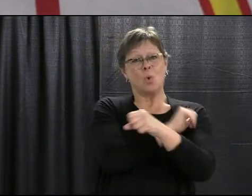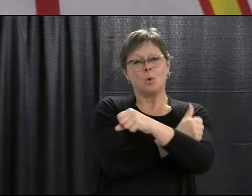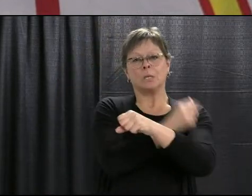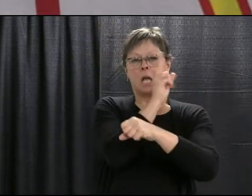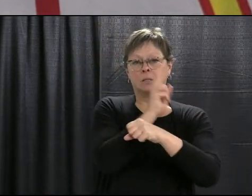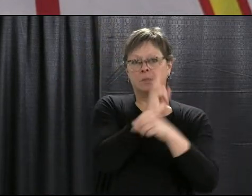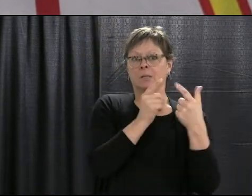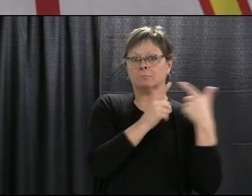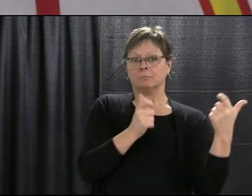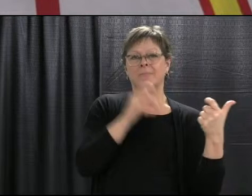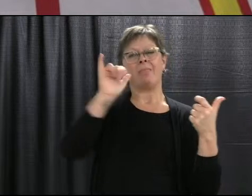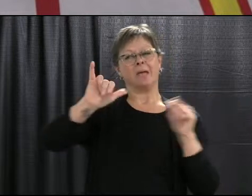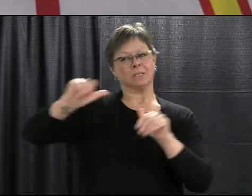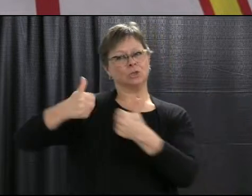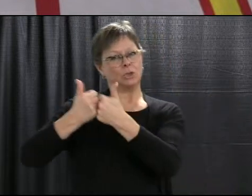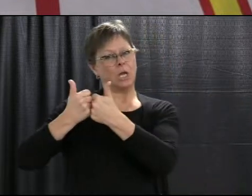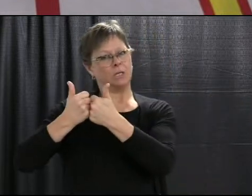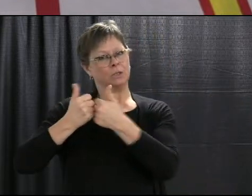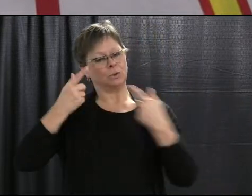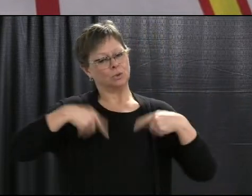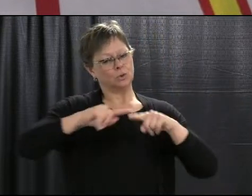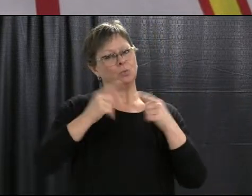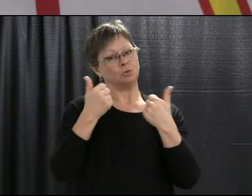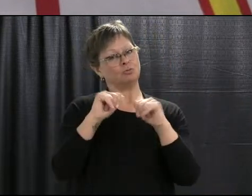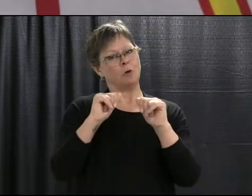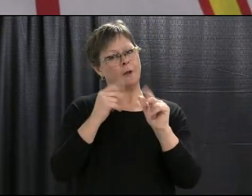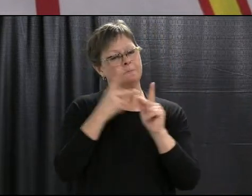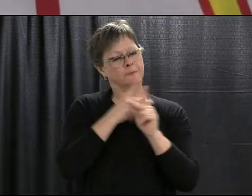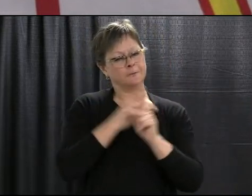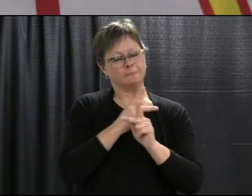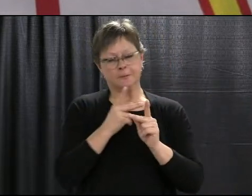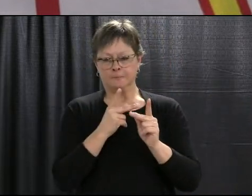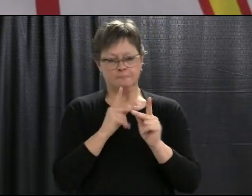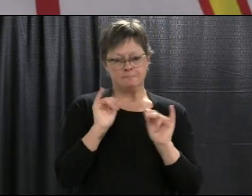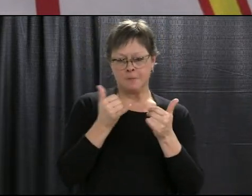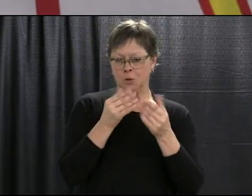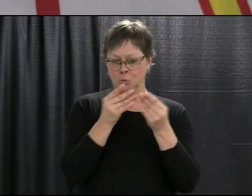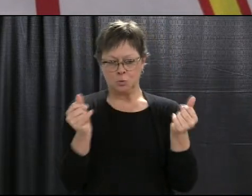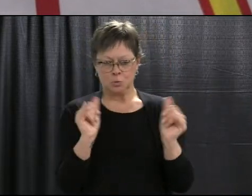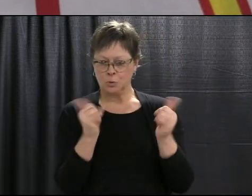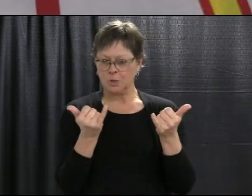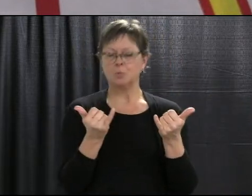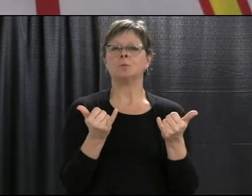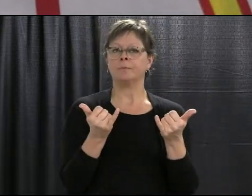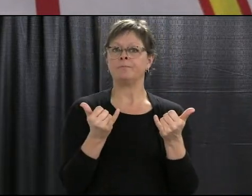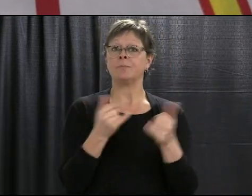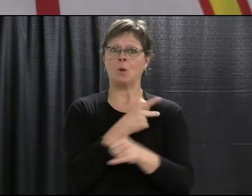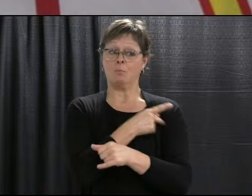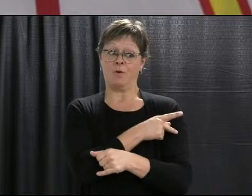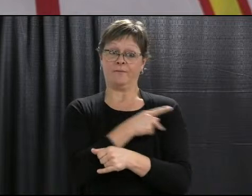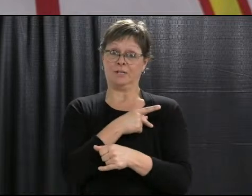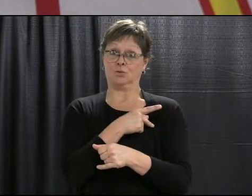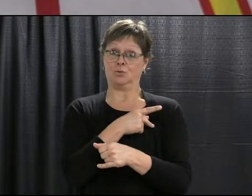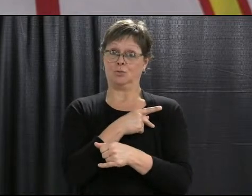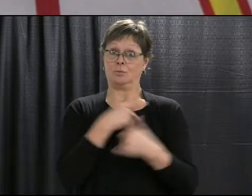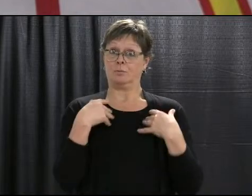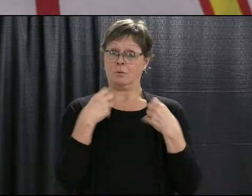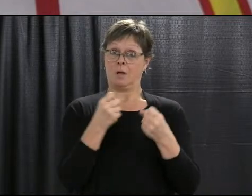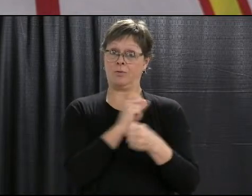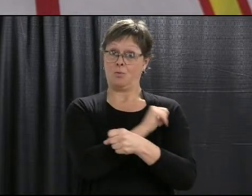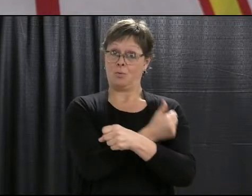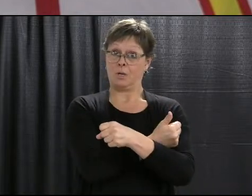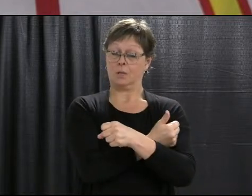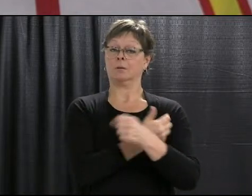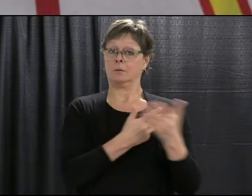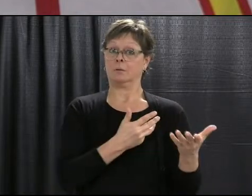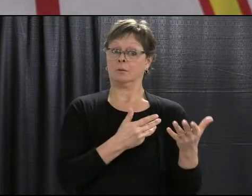trying to deal with that. What I can say is that the Provincial Health Authority, through